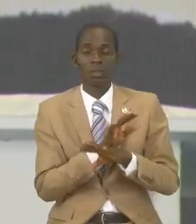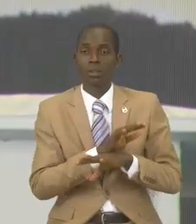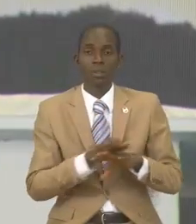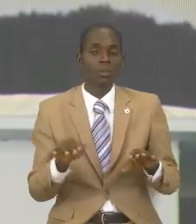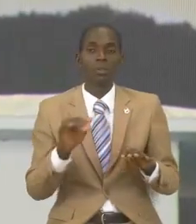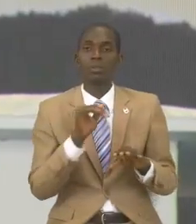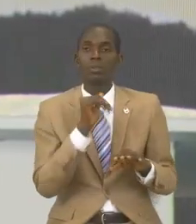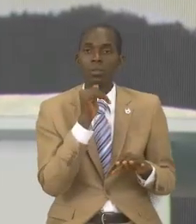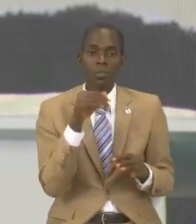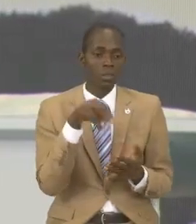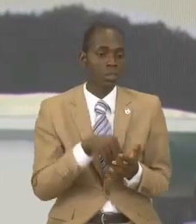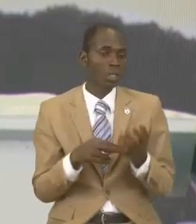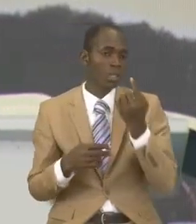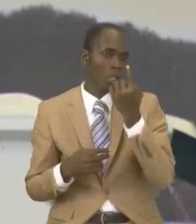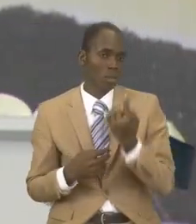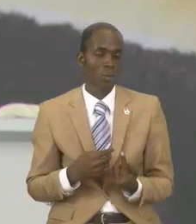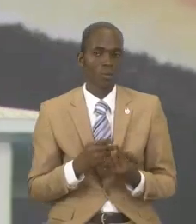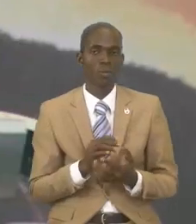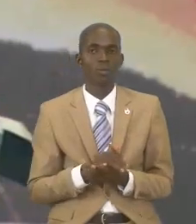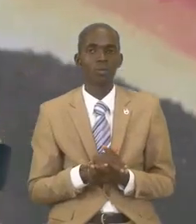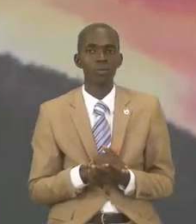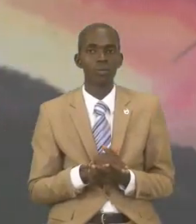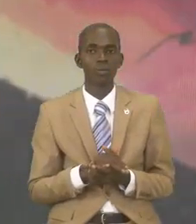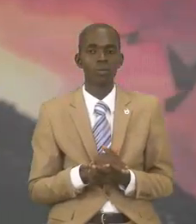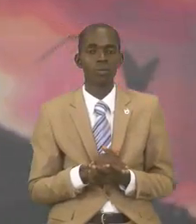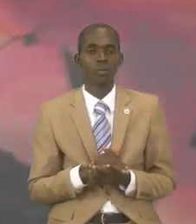stand alone. Hostility,